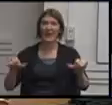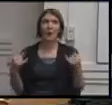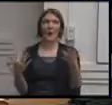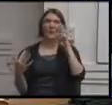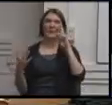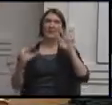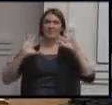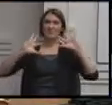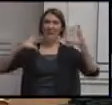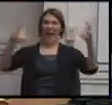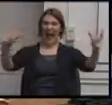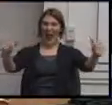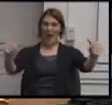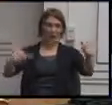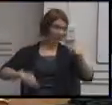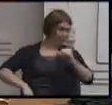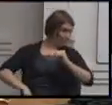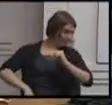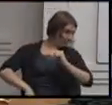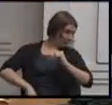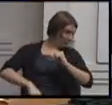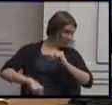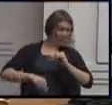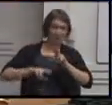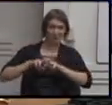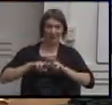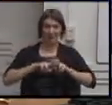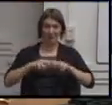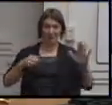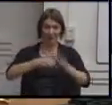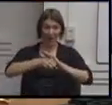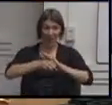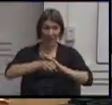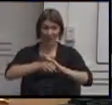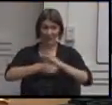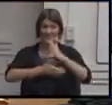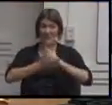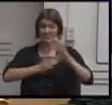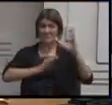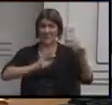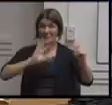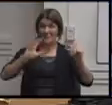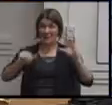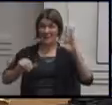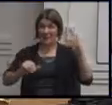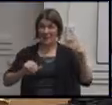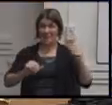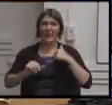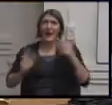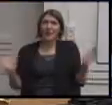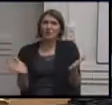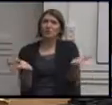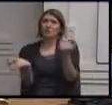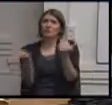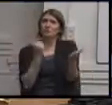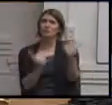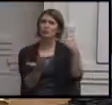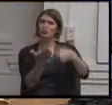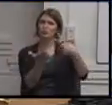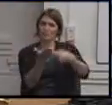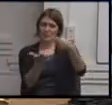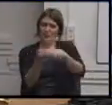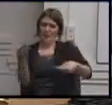to clear the house. We certainly we're encouraging people to come and participate in our budget